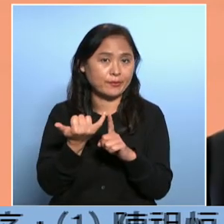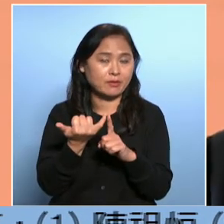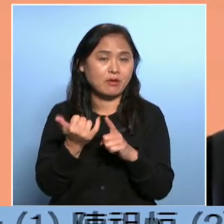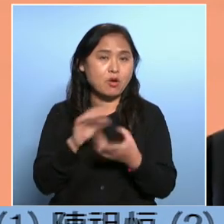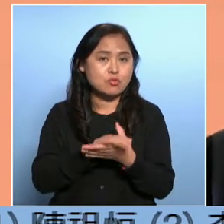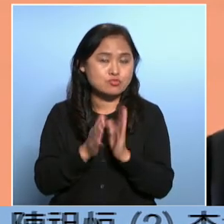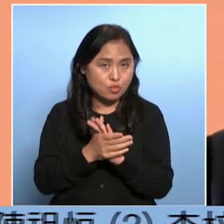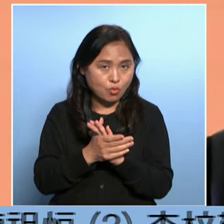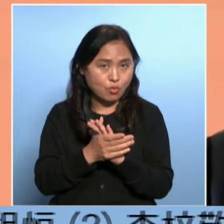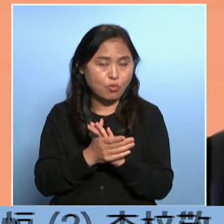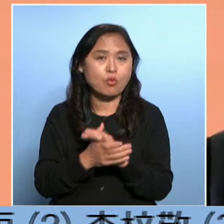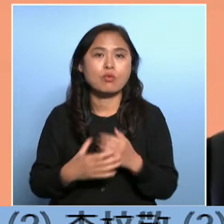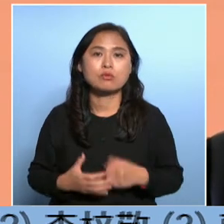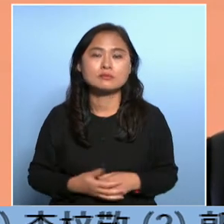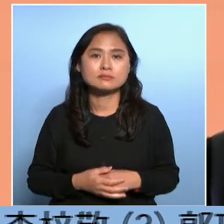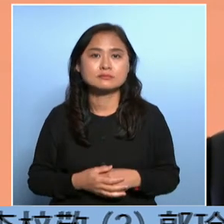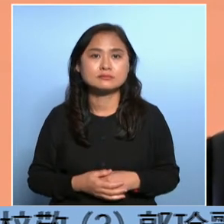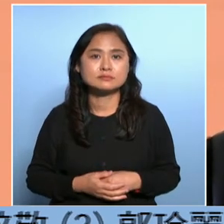spent 16 days to make the appointment.